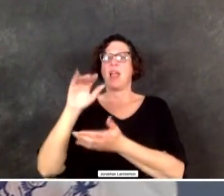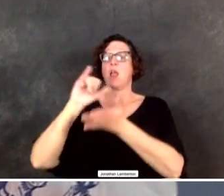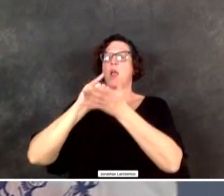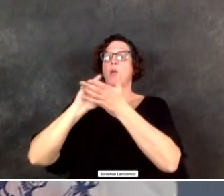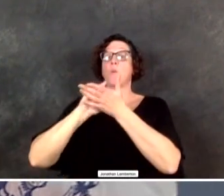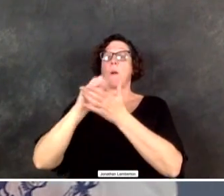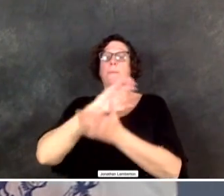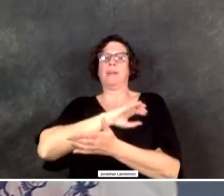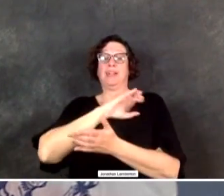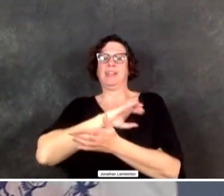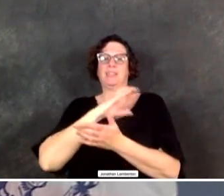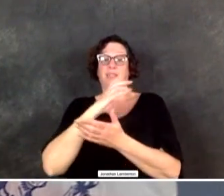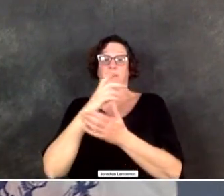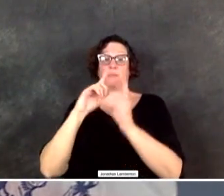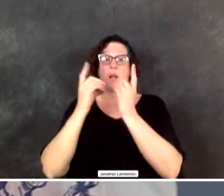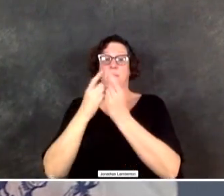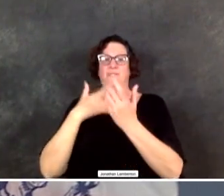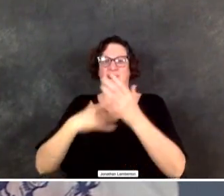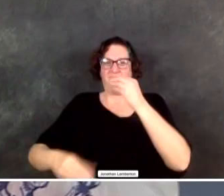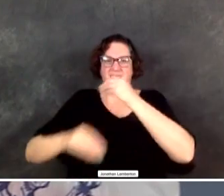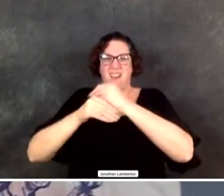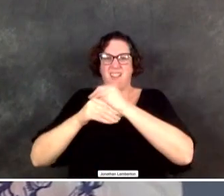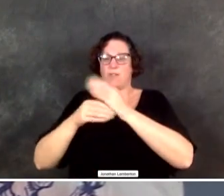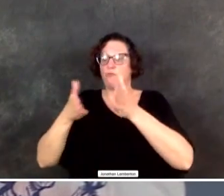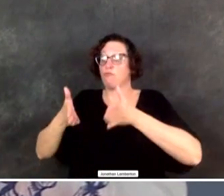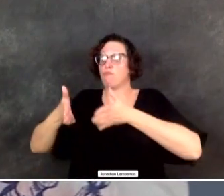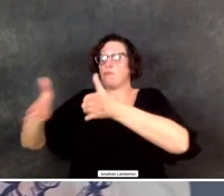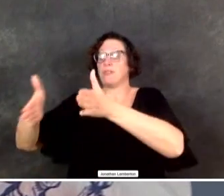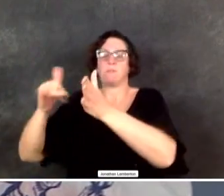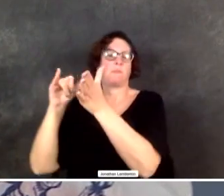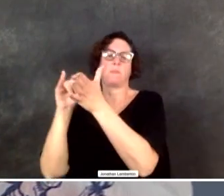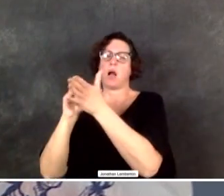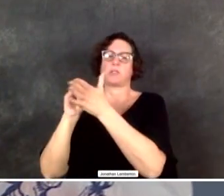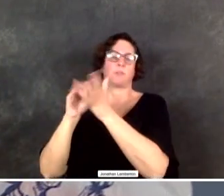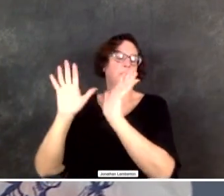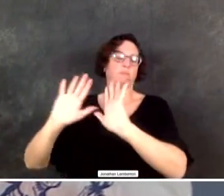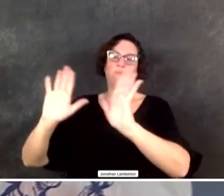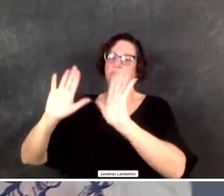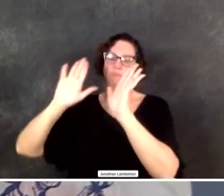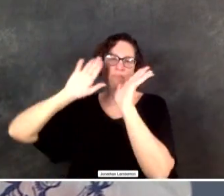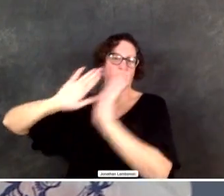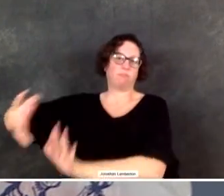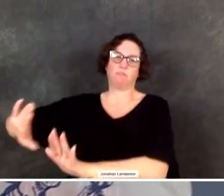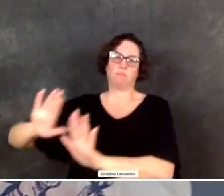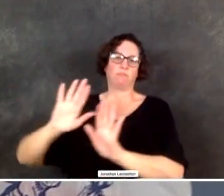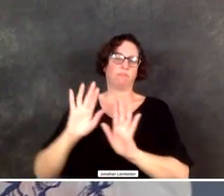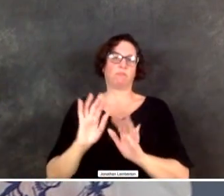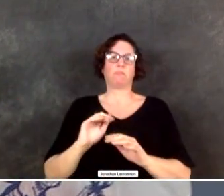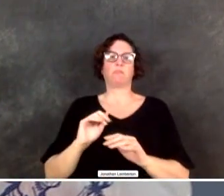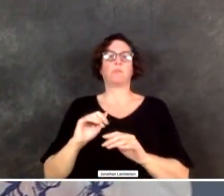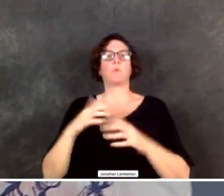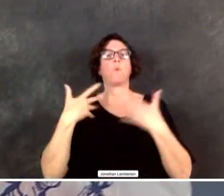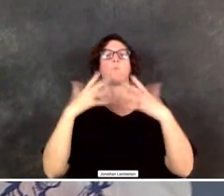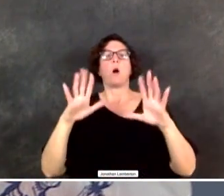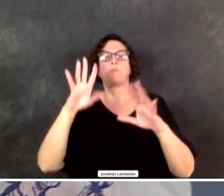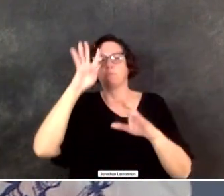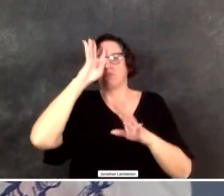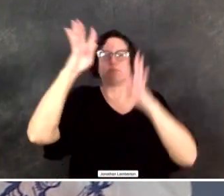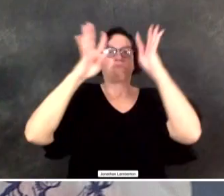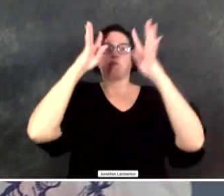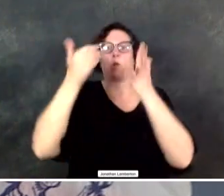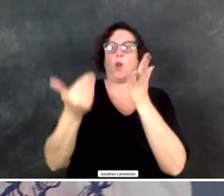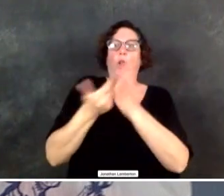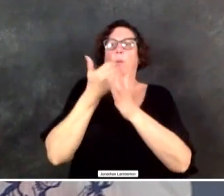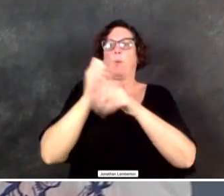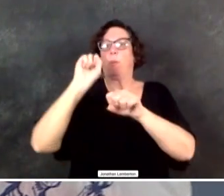to focus its enforcement efforts on where people are right now rather than open up a whole new vein of places that have